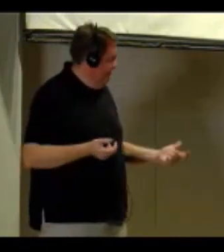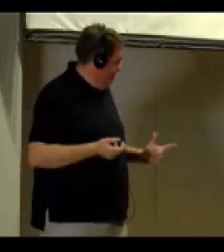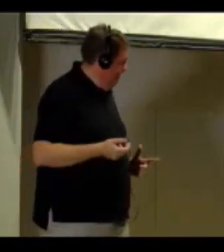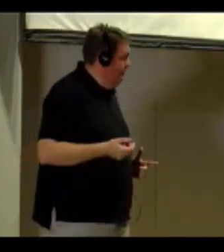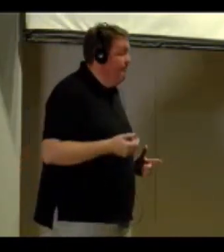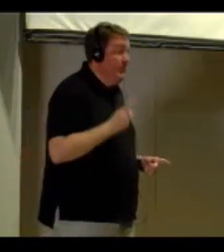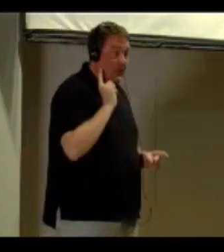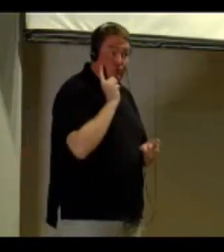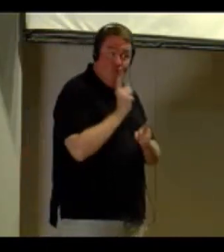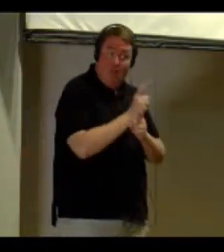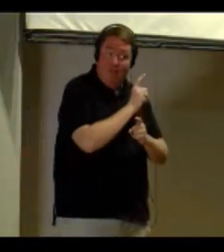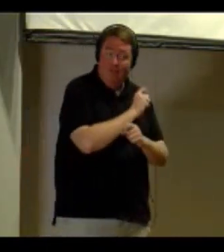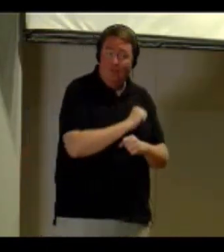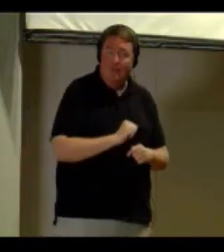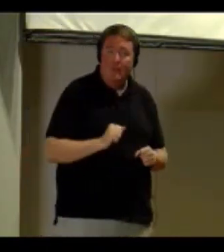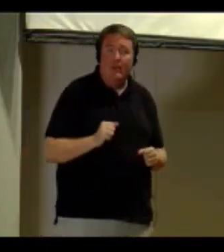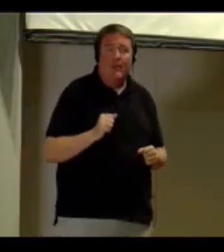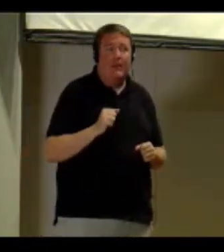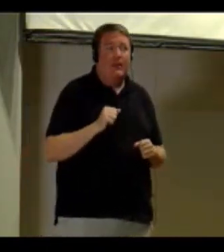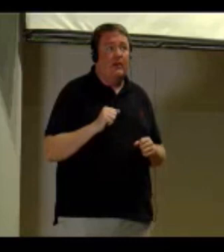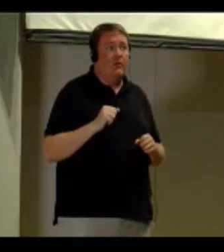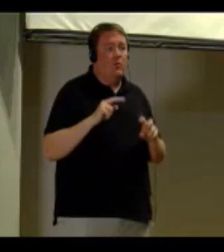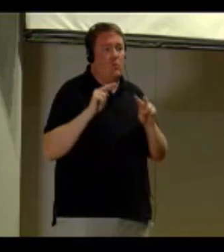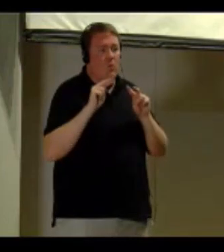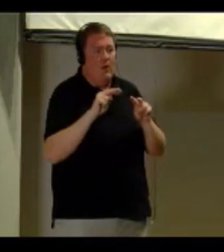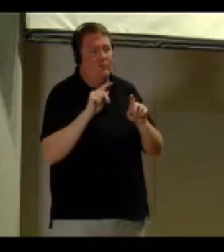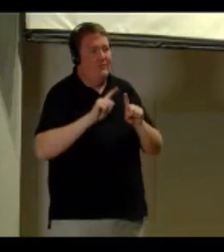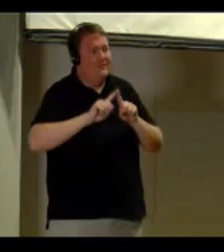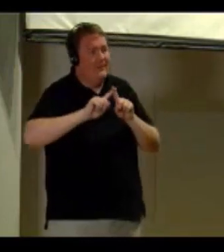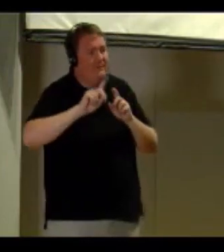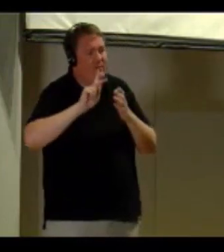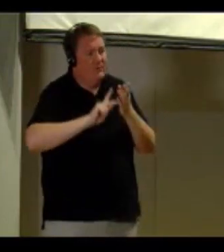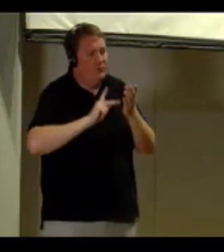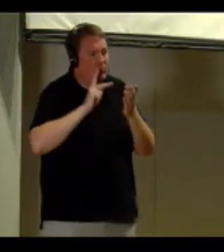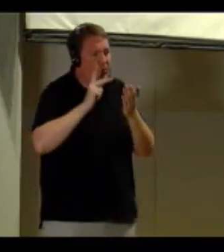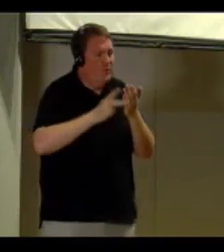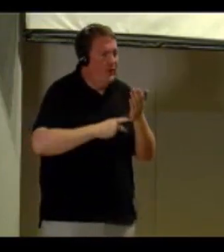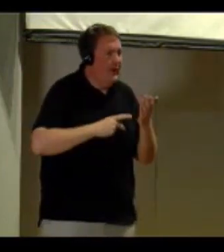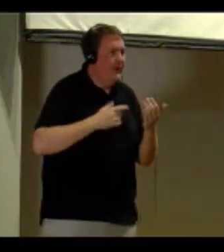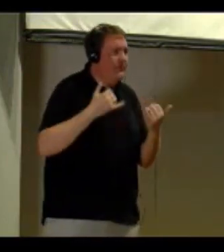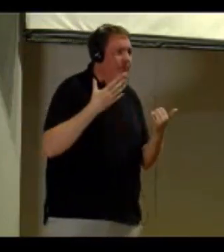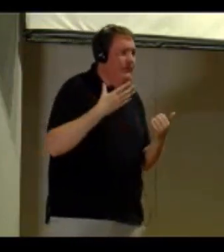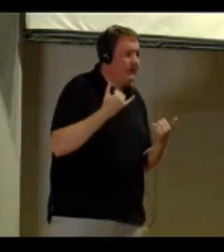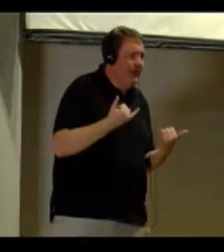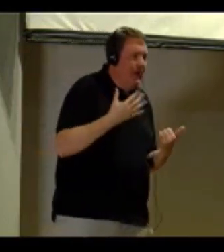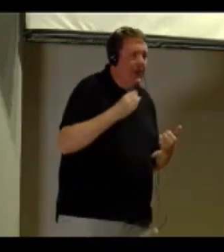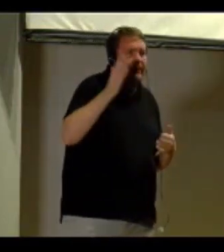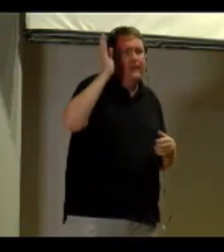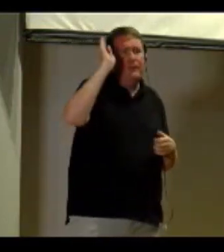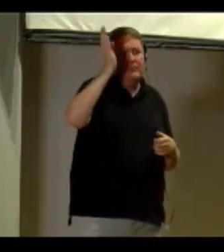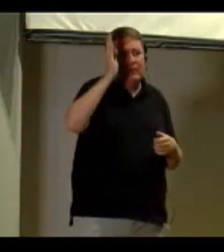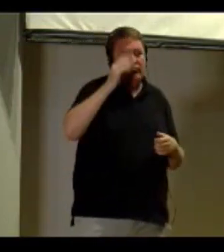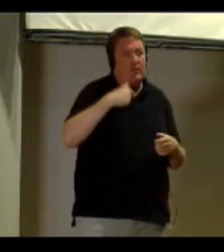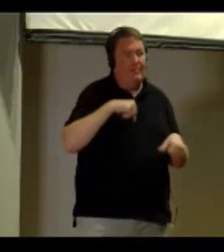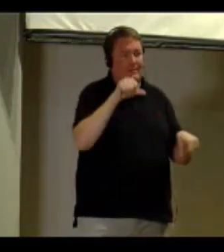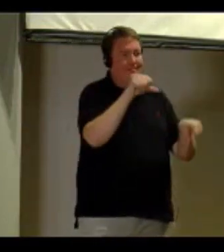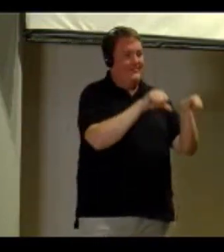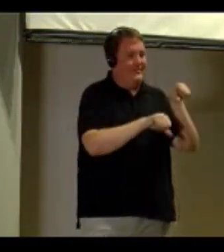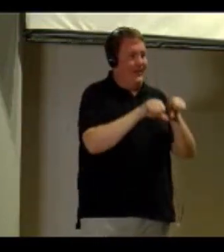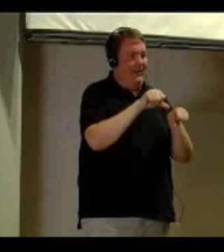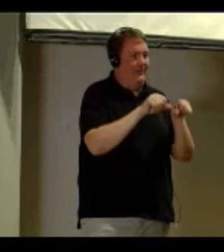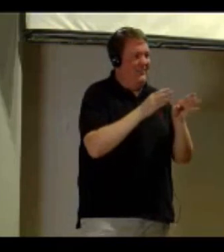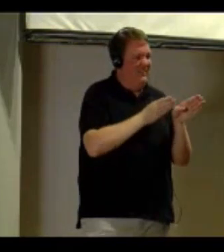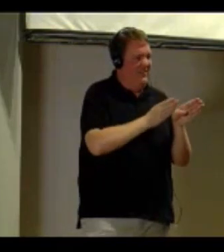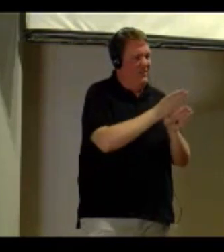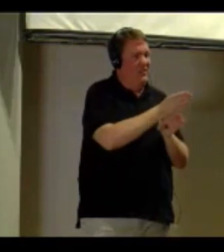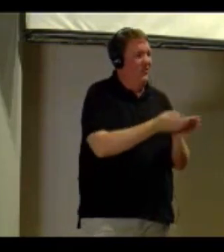That in particularly watching these the presentations, I think the sciences, in a way, are much easier